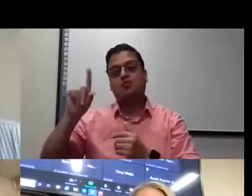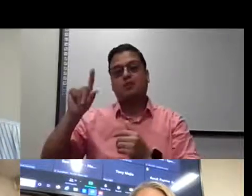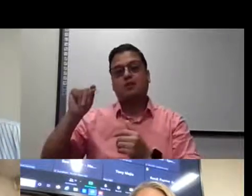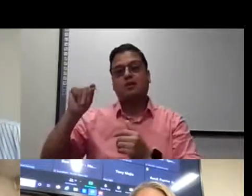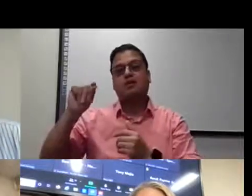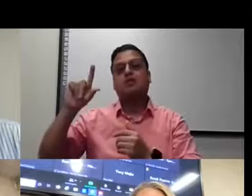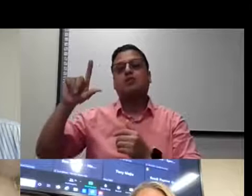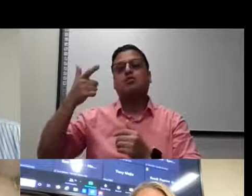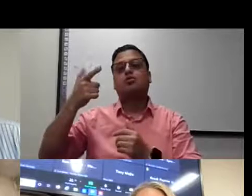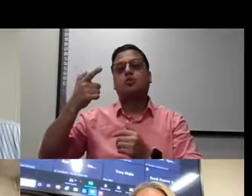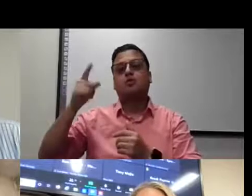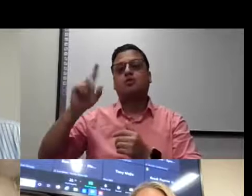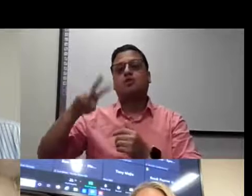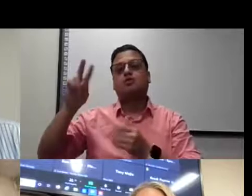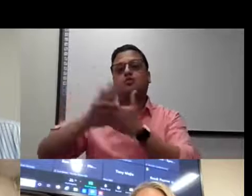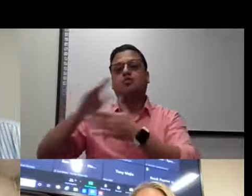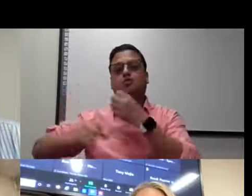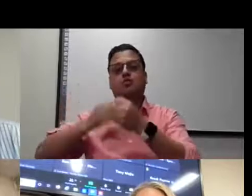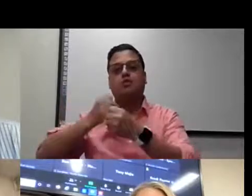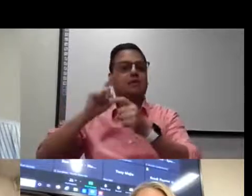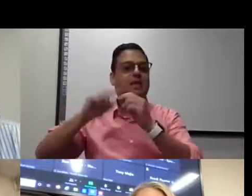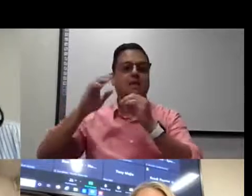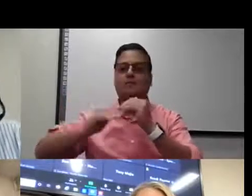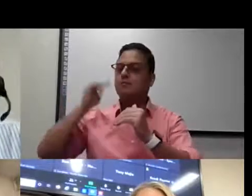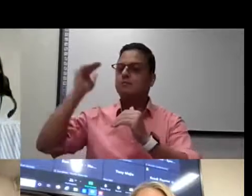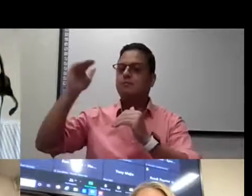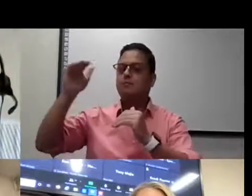year in an amount not to exceed $55,000.